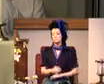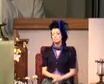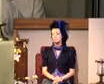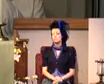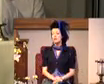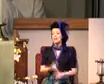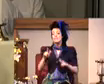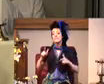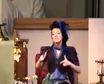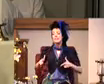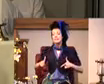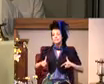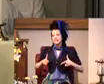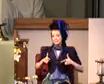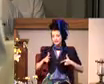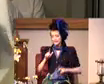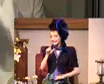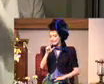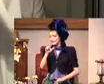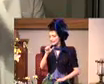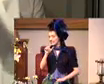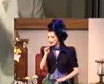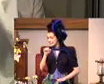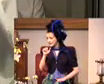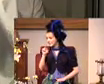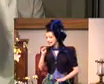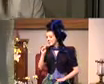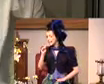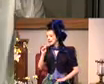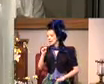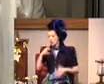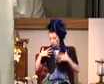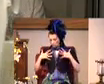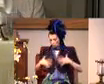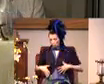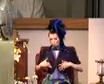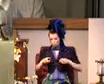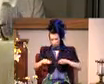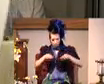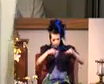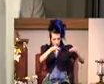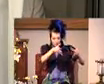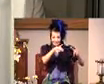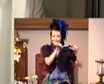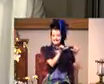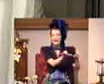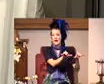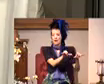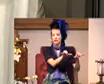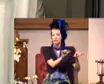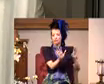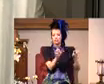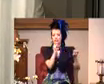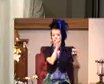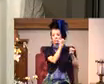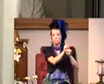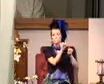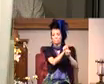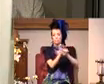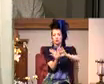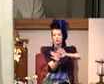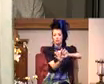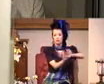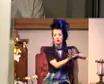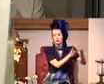Let the linen clothes stay where they need to go. And allow you and me this morning to rise up in fullness of power